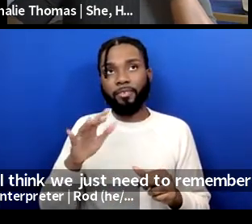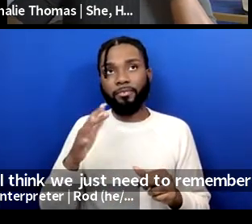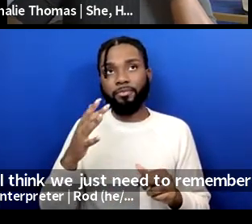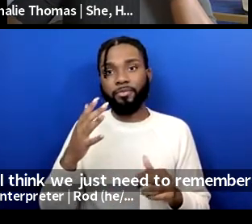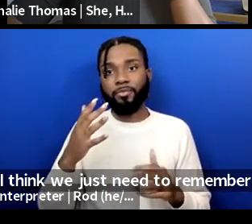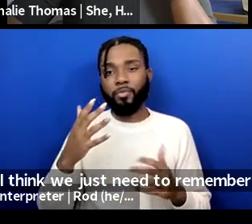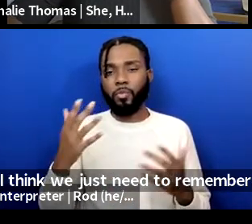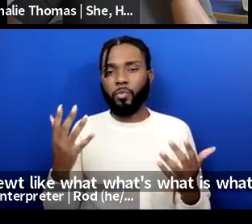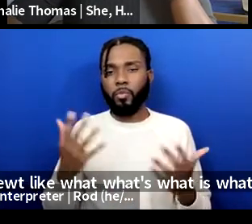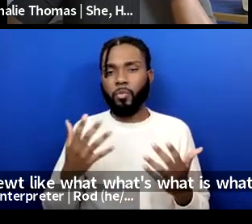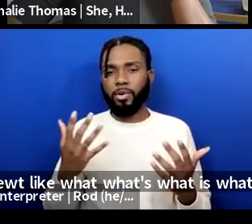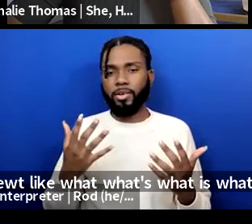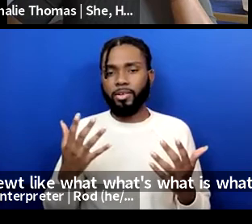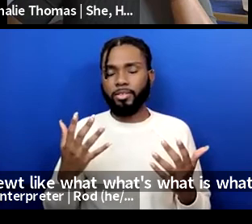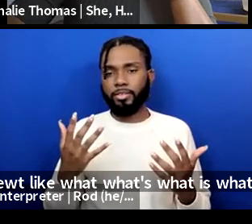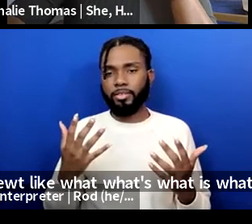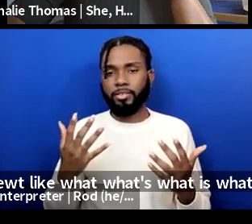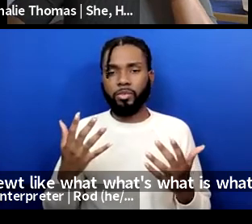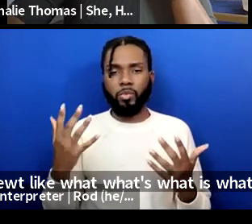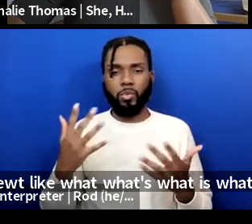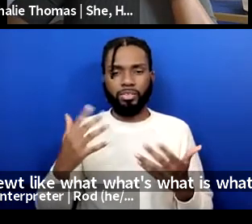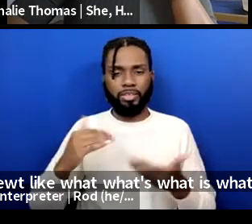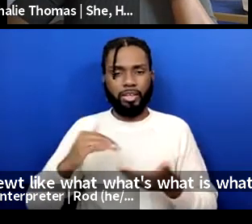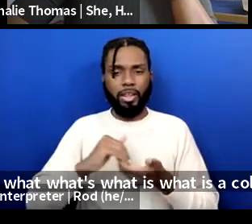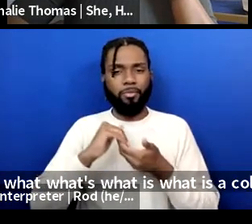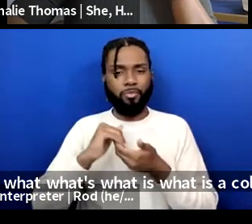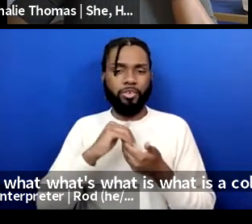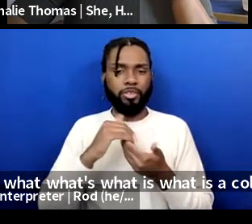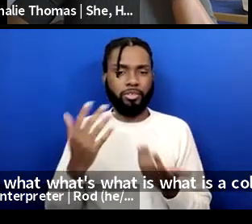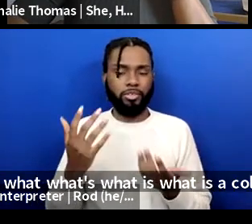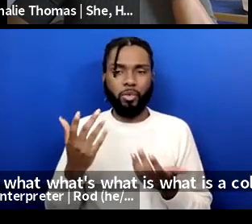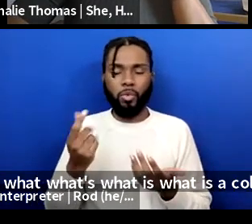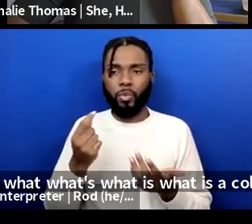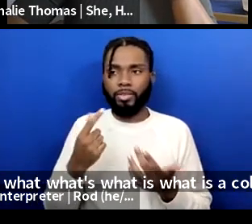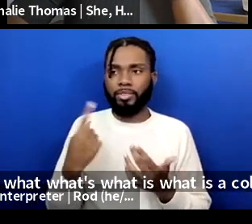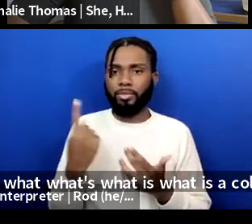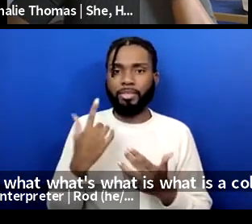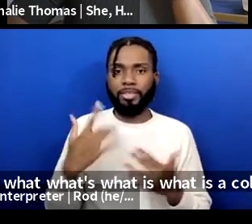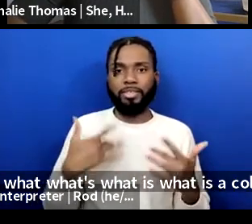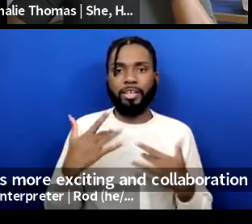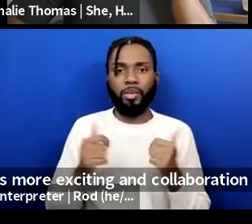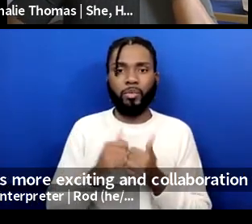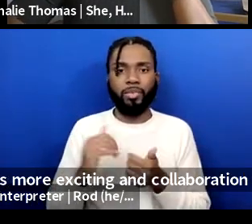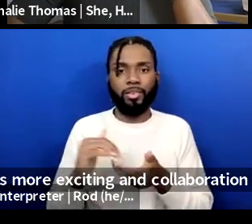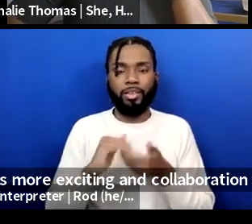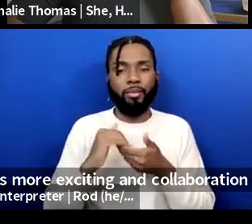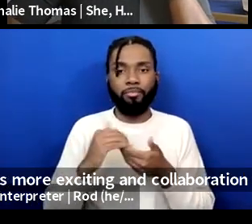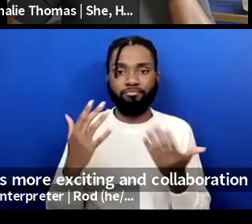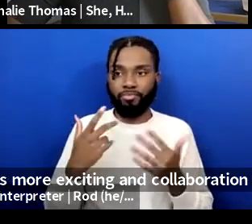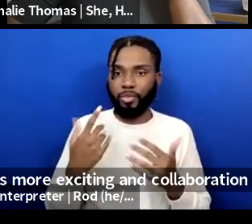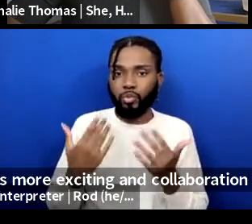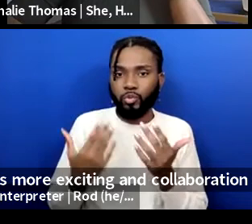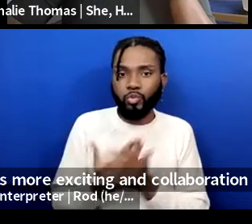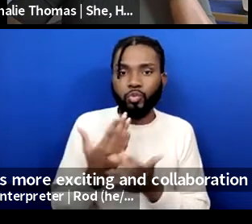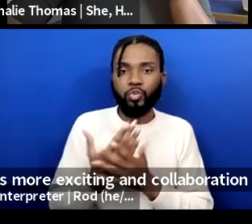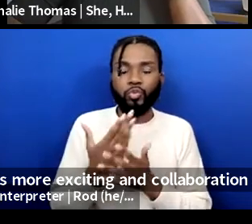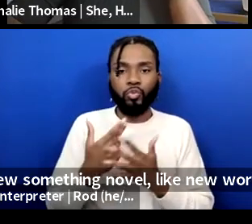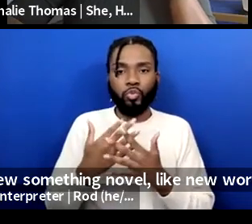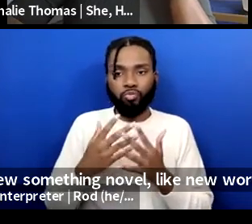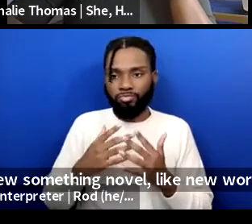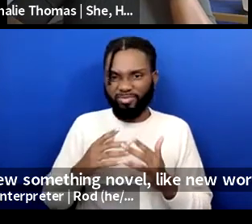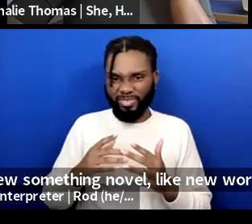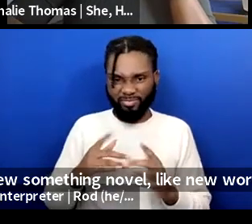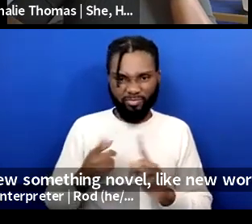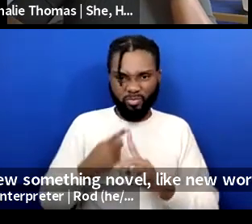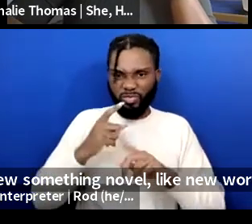what is collaboration, like what is more exciting in collaboration? Something new, something novel, like new works.